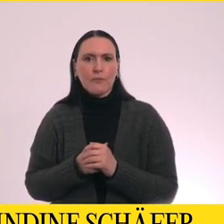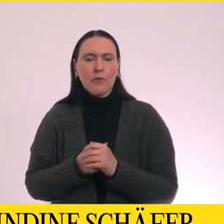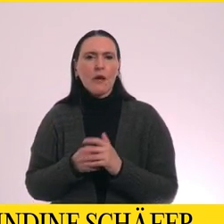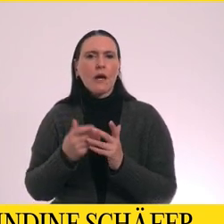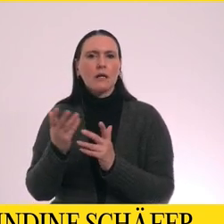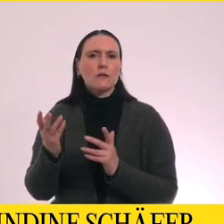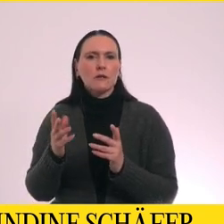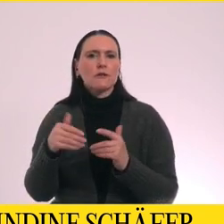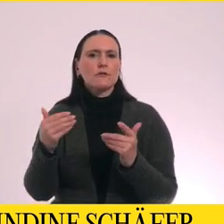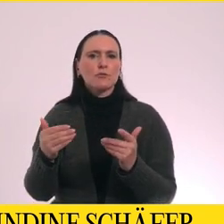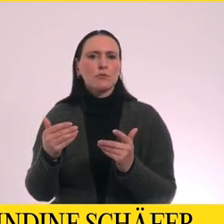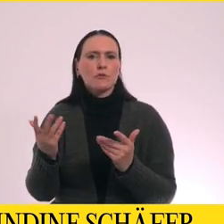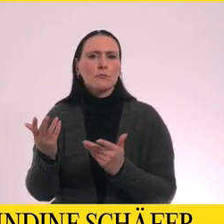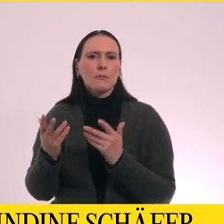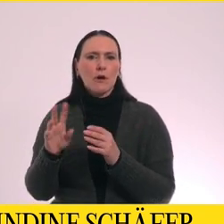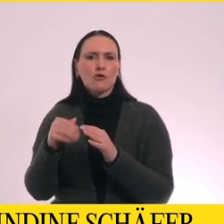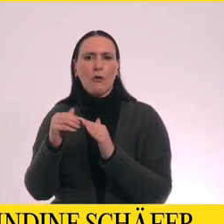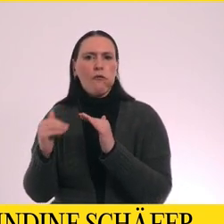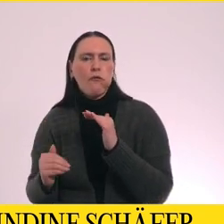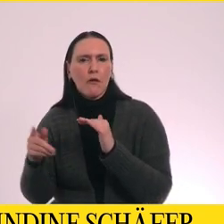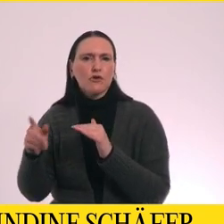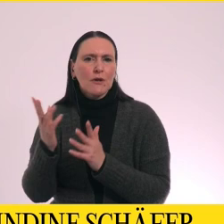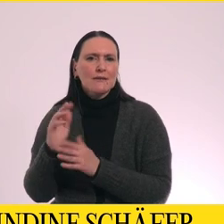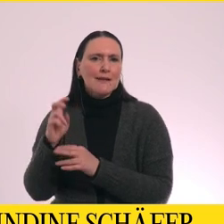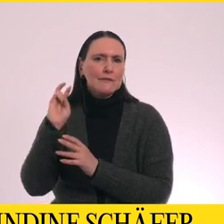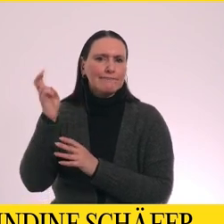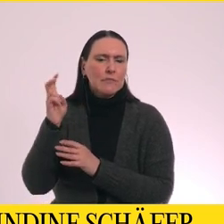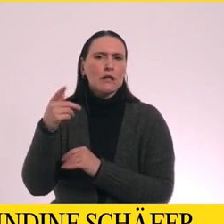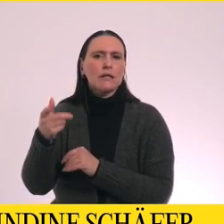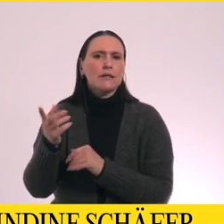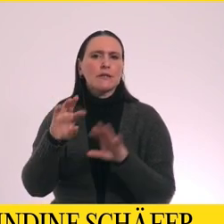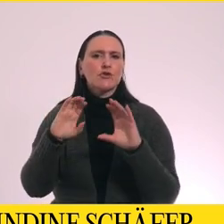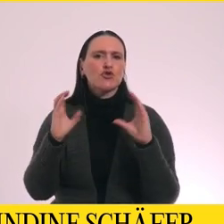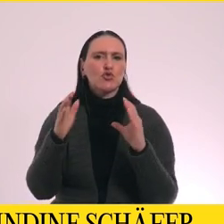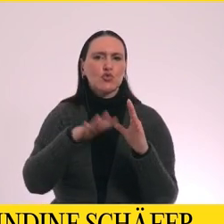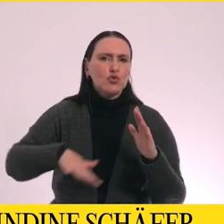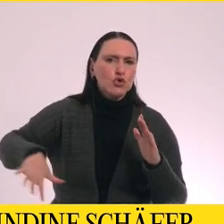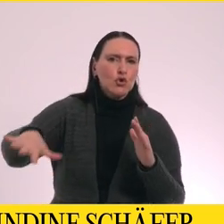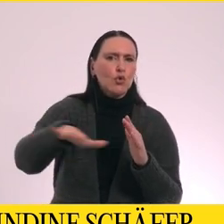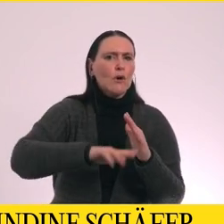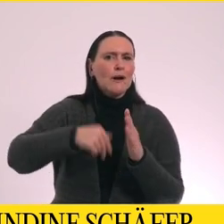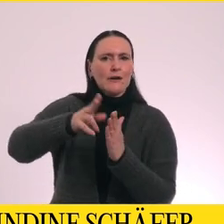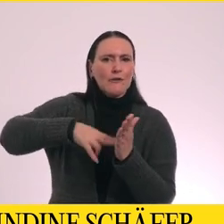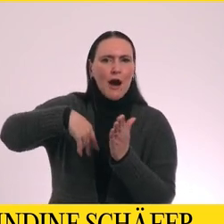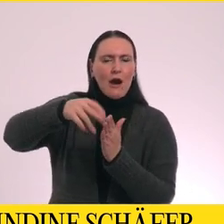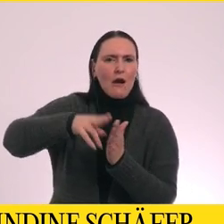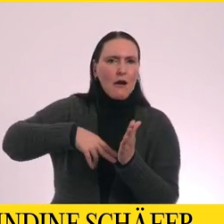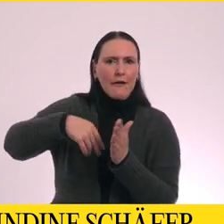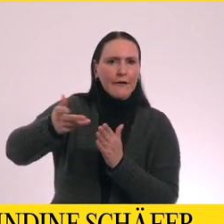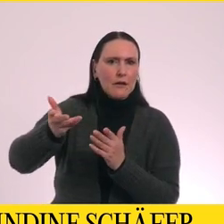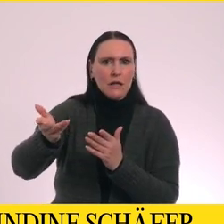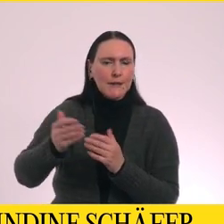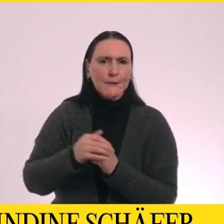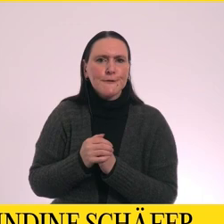And so the art in the studios creates a, it has